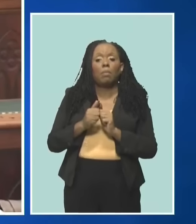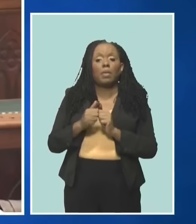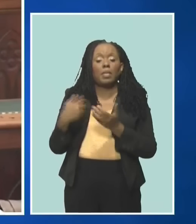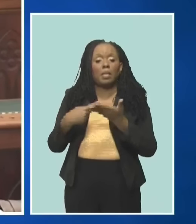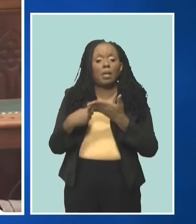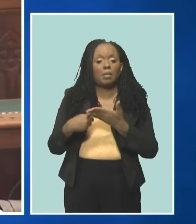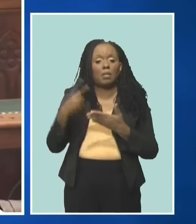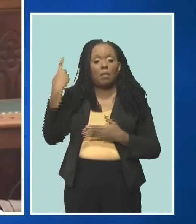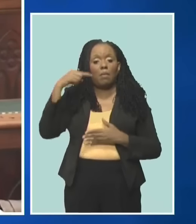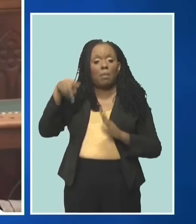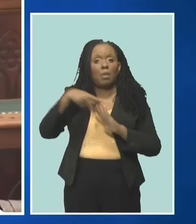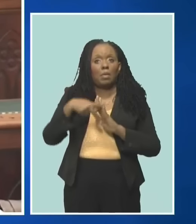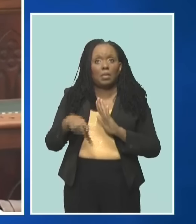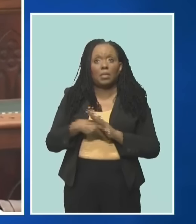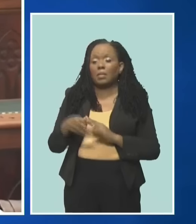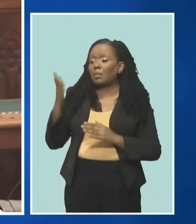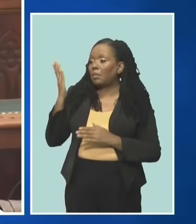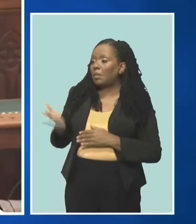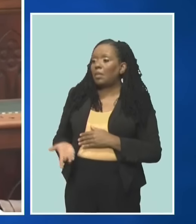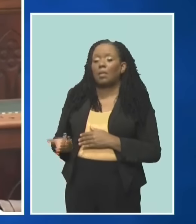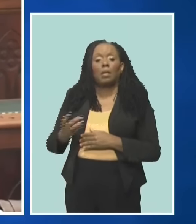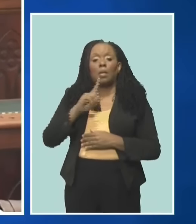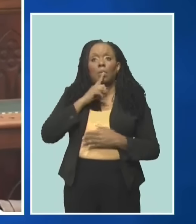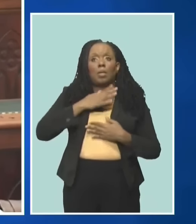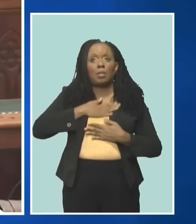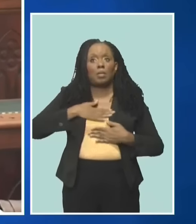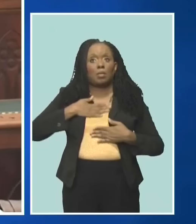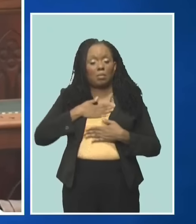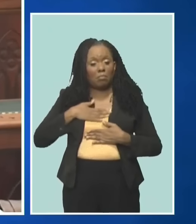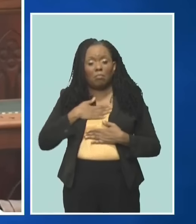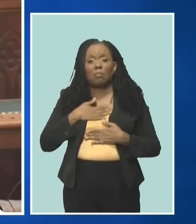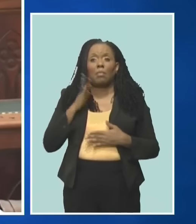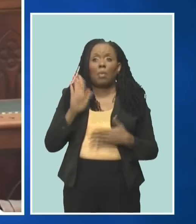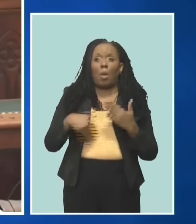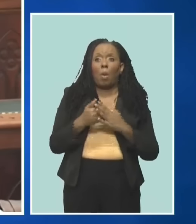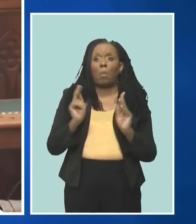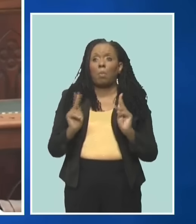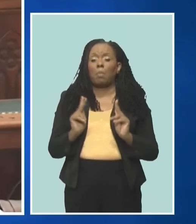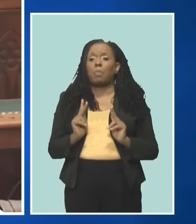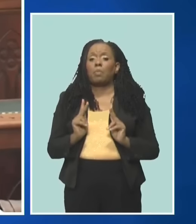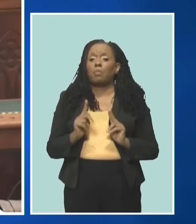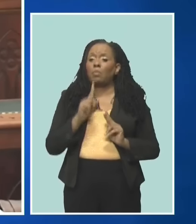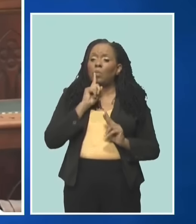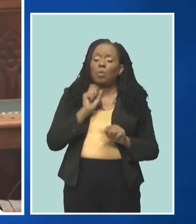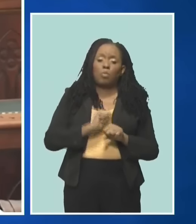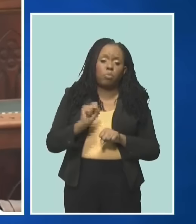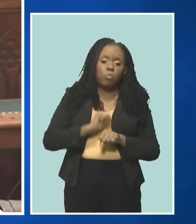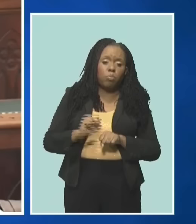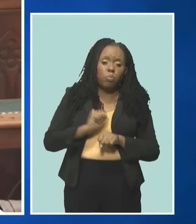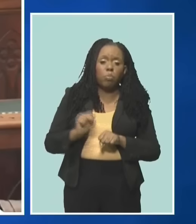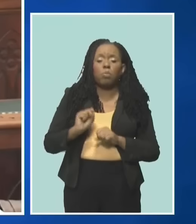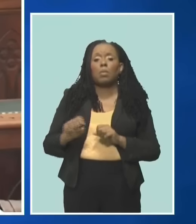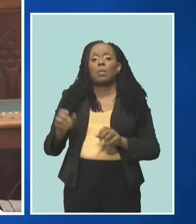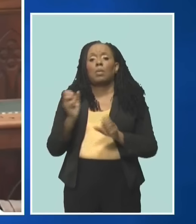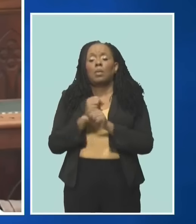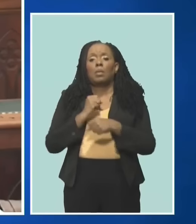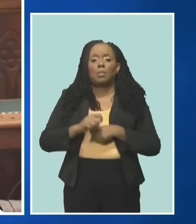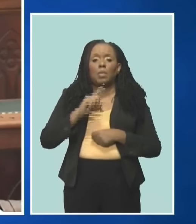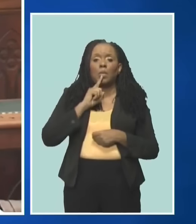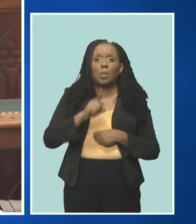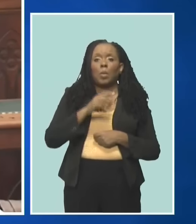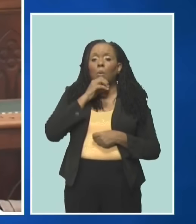St. Michael South, in expressing appreciation to all these who have toiled in the vineyard to ensure that adult and